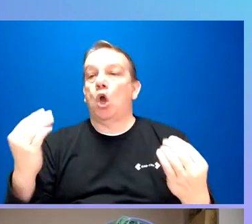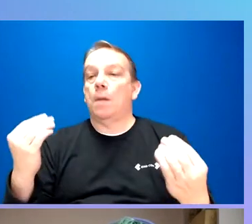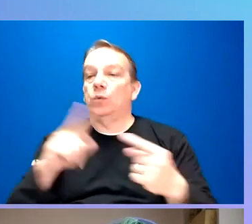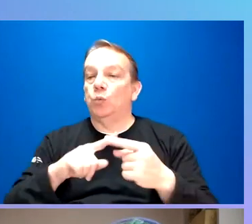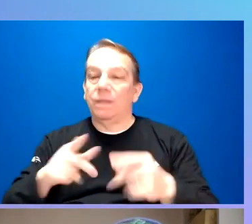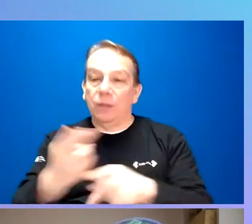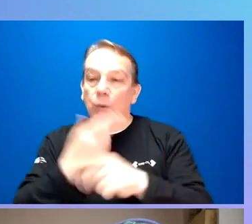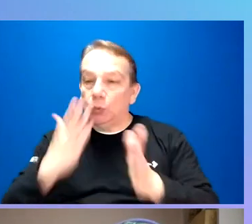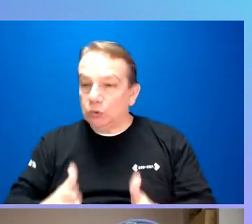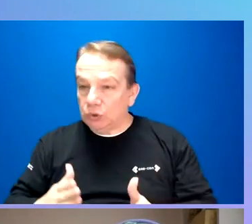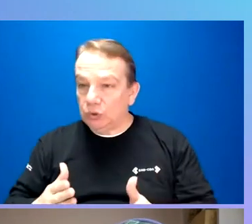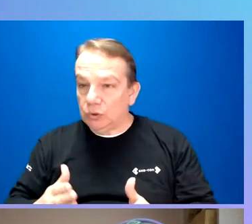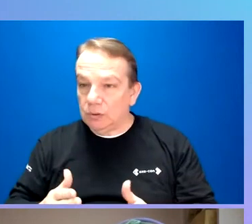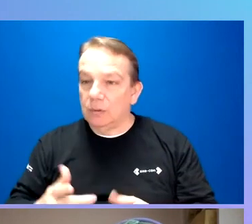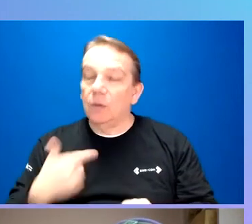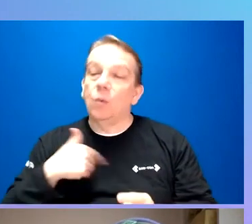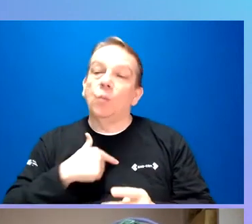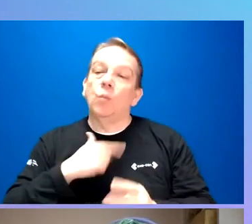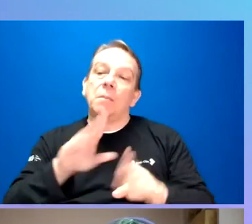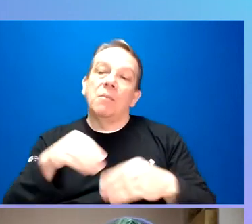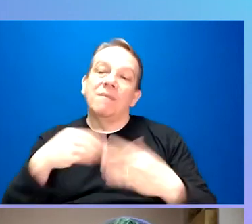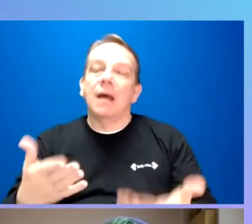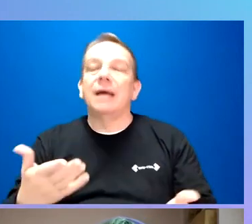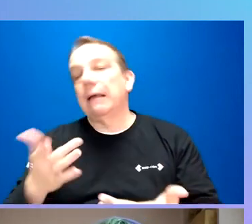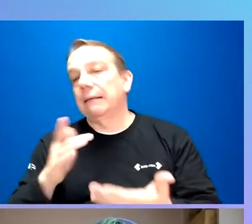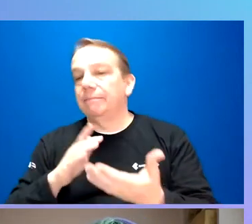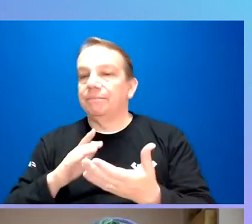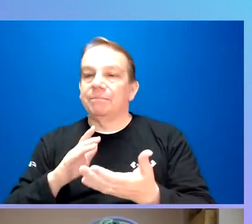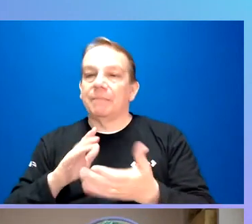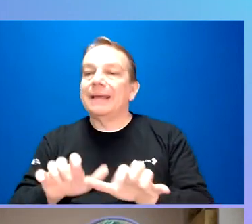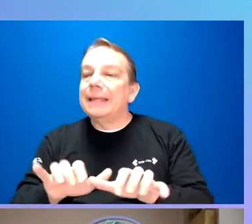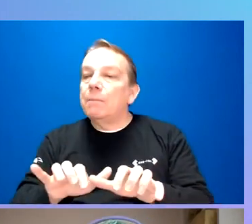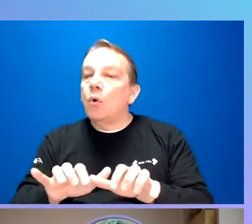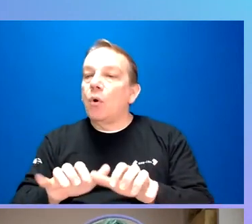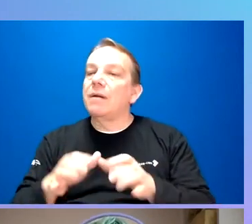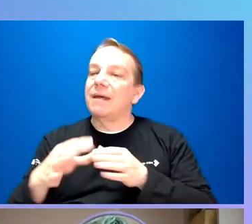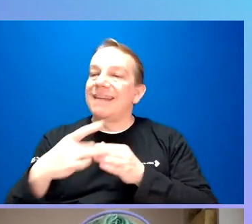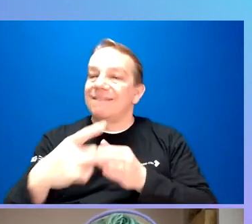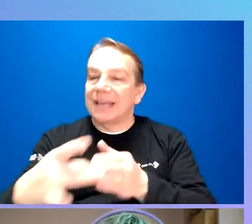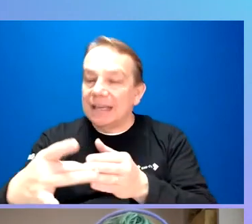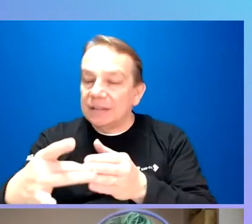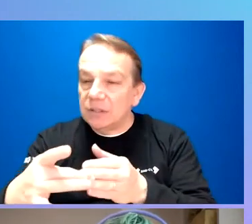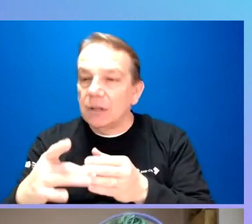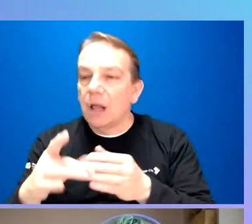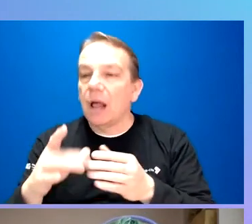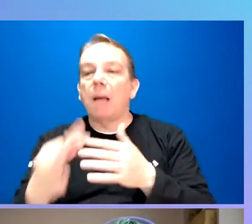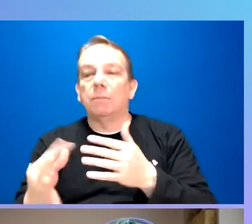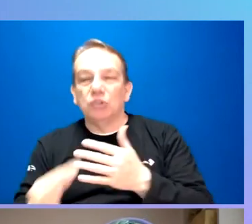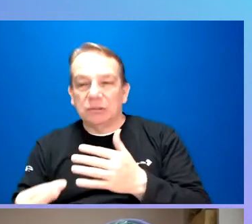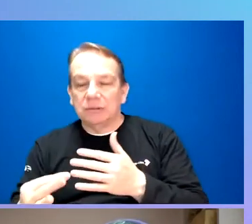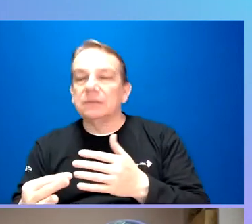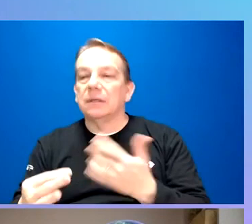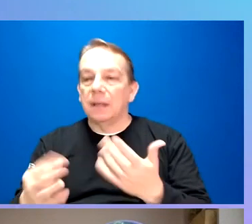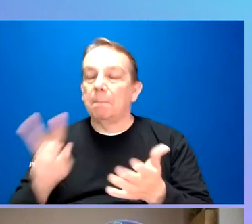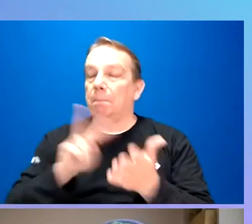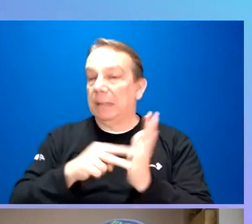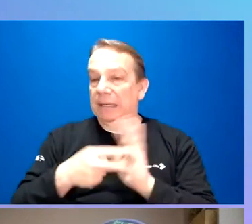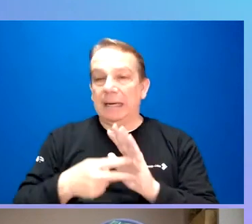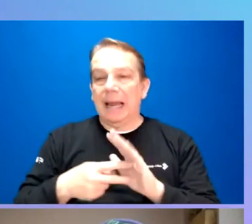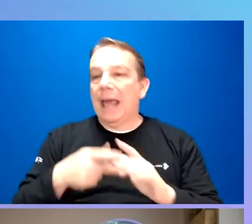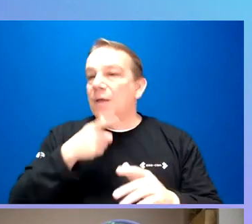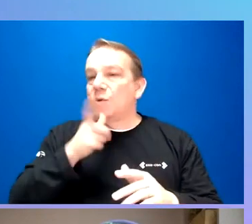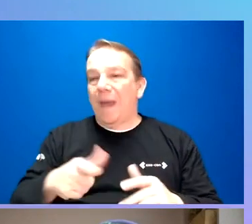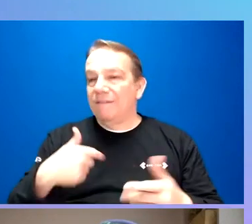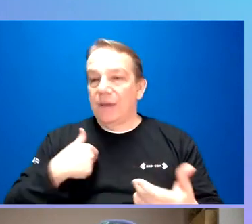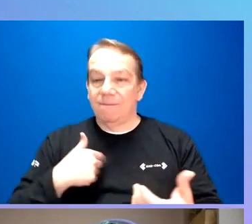provided what we consider keyboard navigation alternatives or assistive technology navigation alternatives, meaning that users